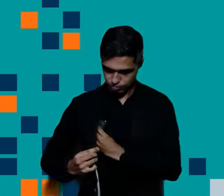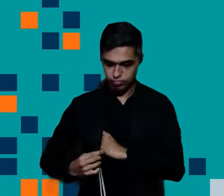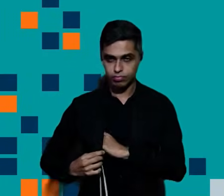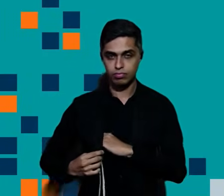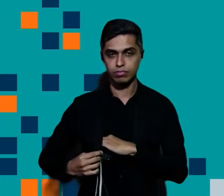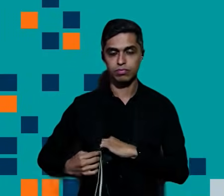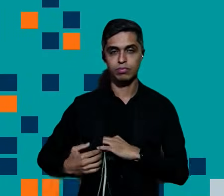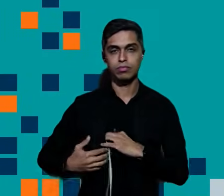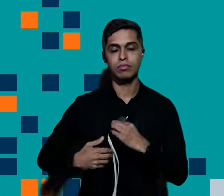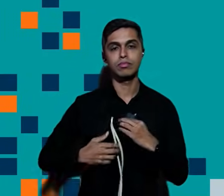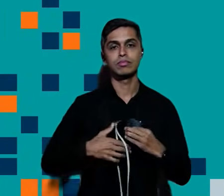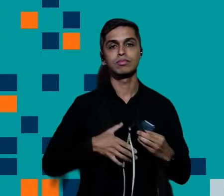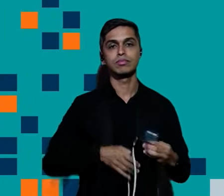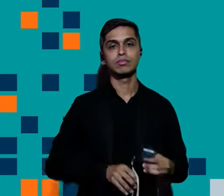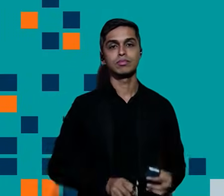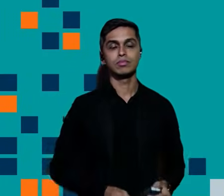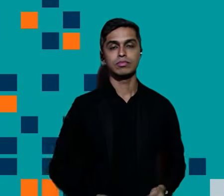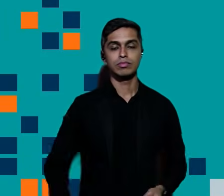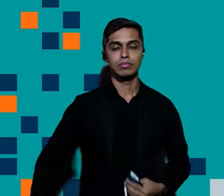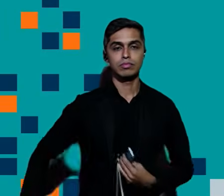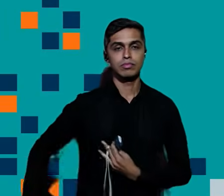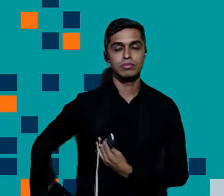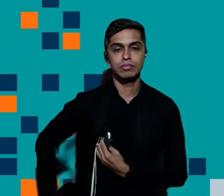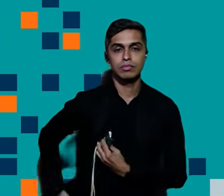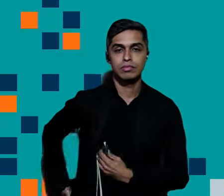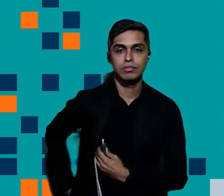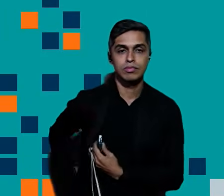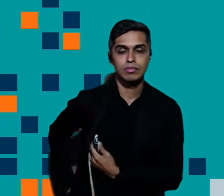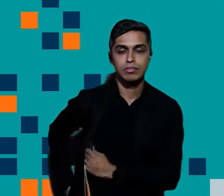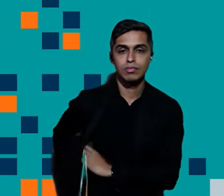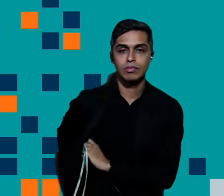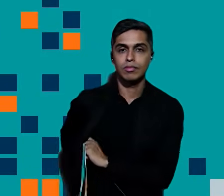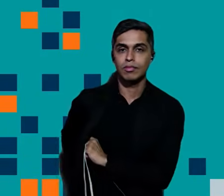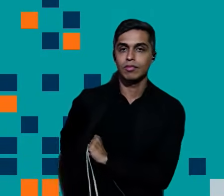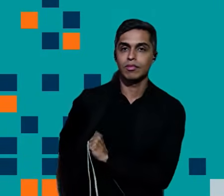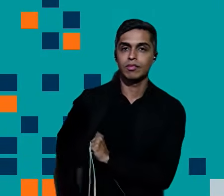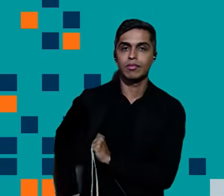the overall arrangement of the spaces themselves.